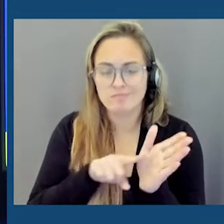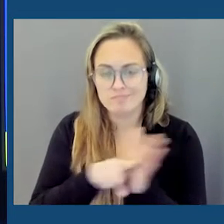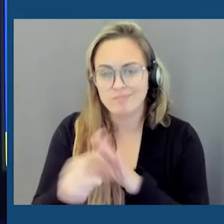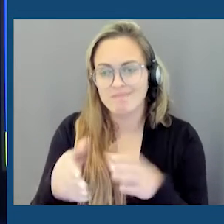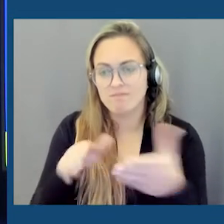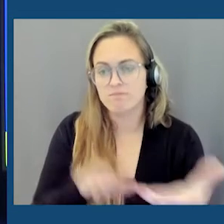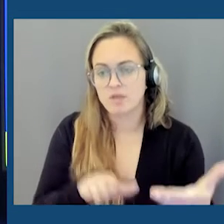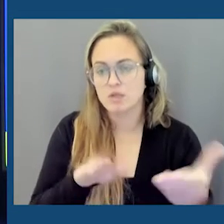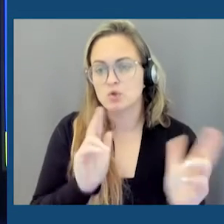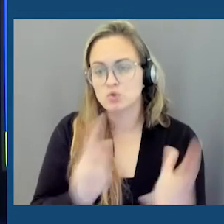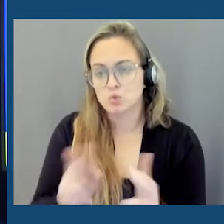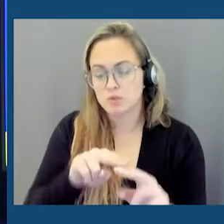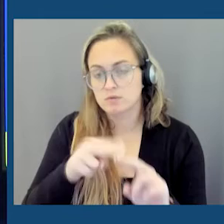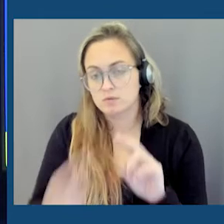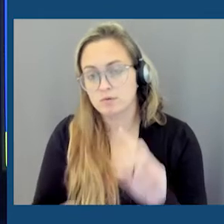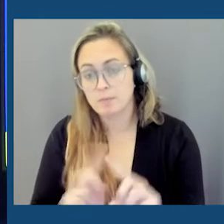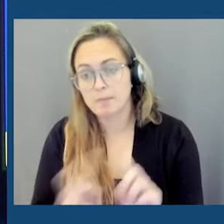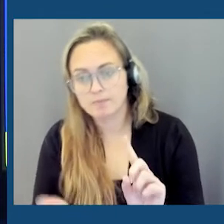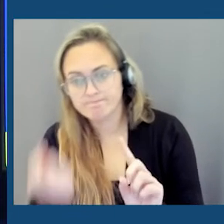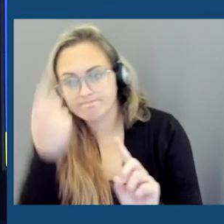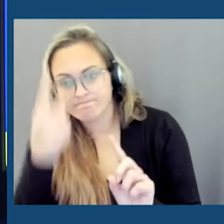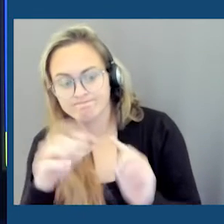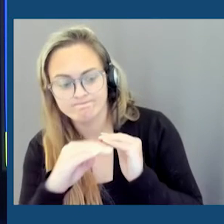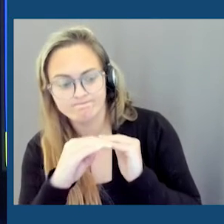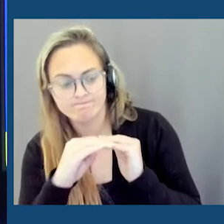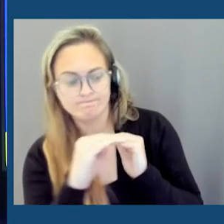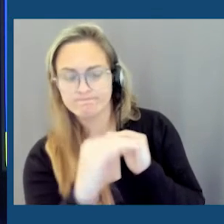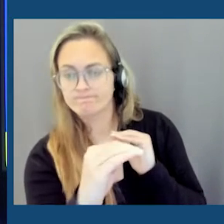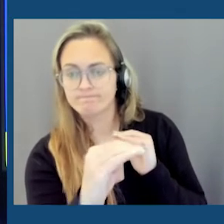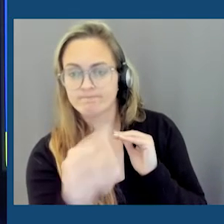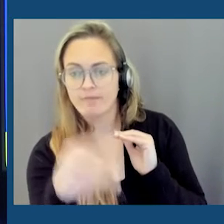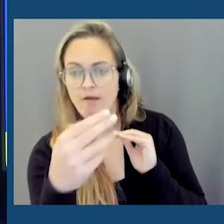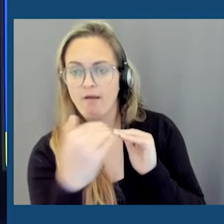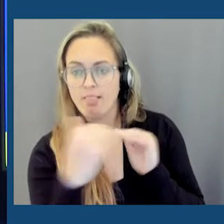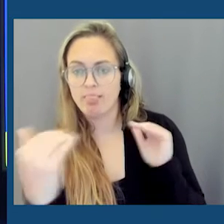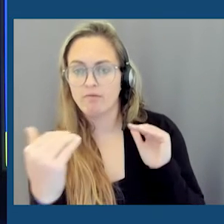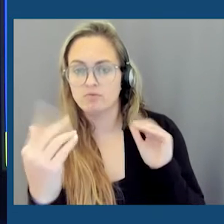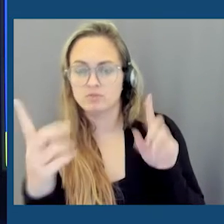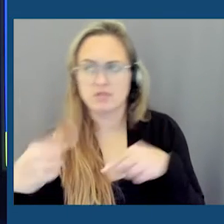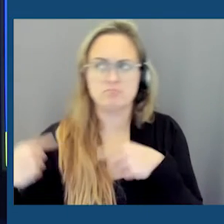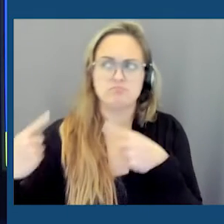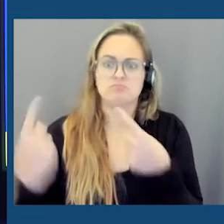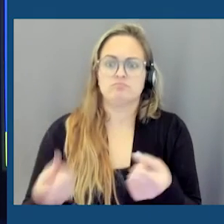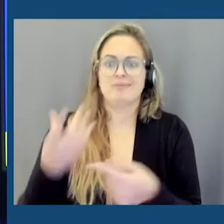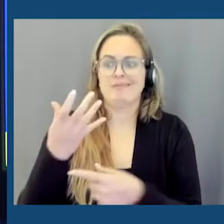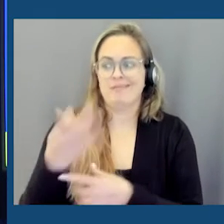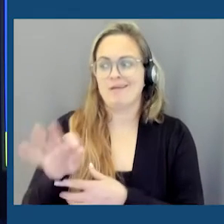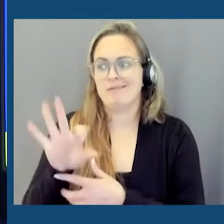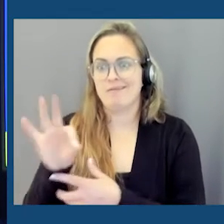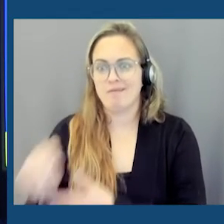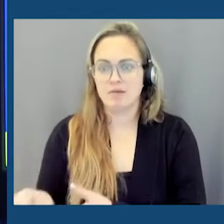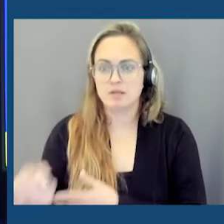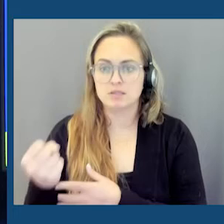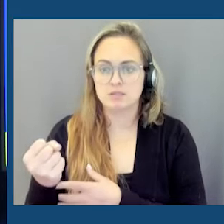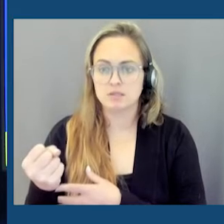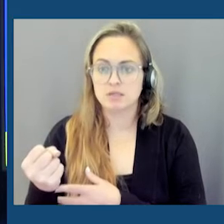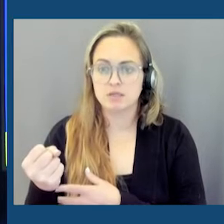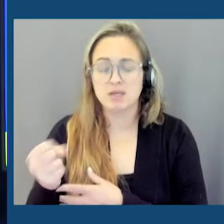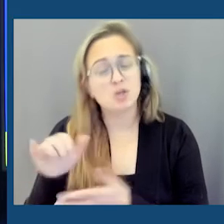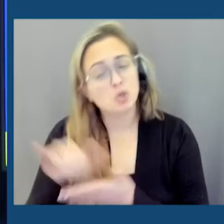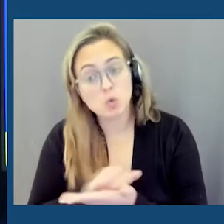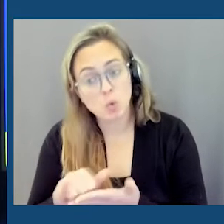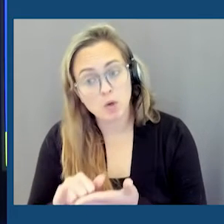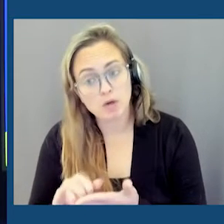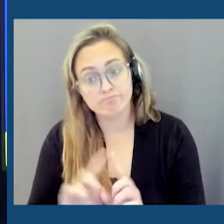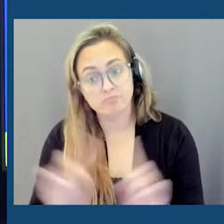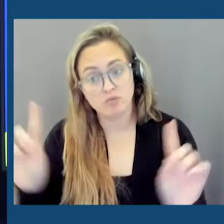fall. But however, they remain at higher levels than any time since 1990s. That's not the case in New York. That's